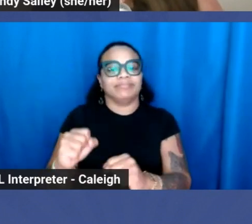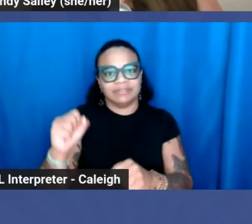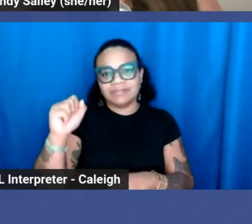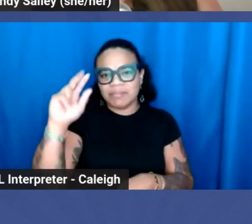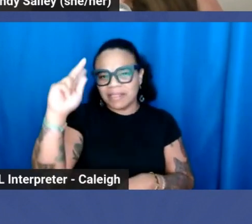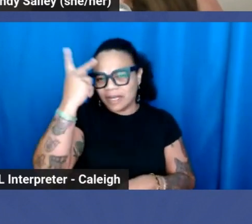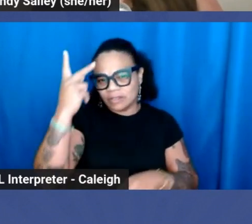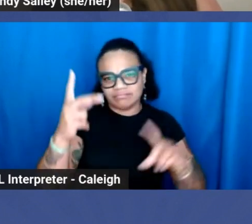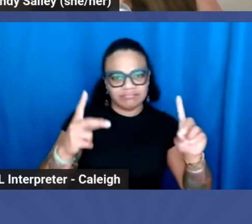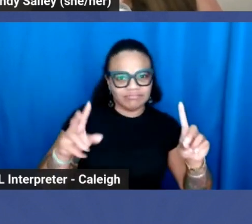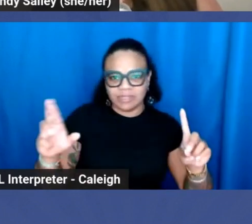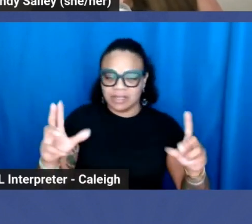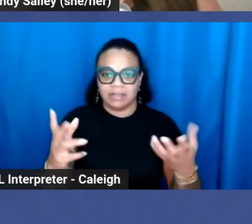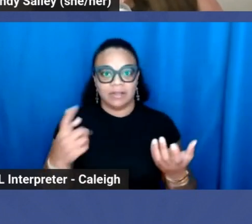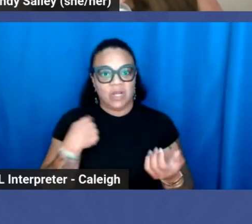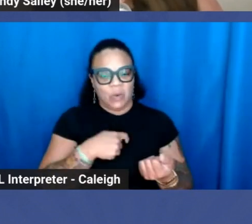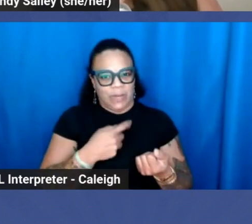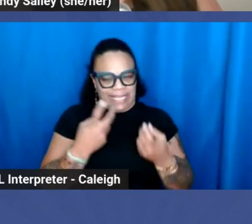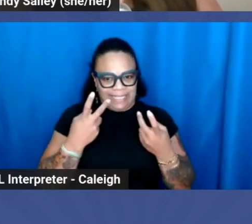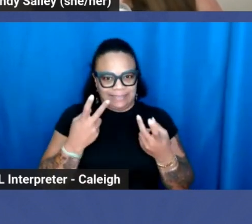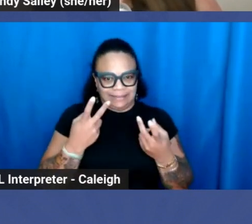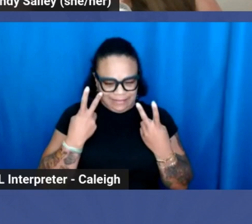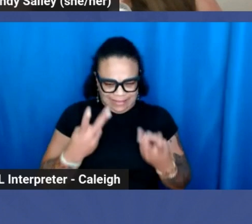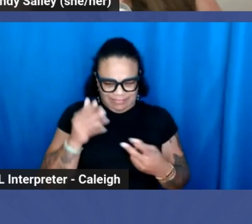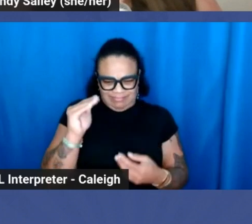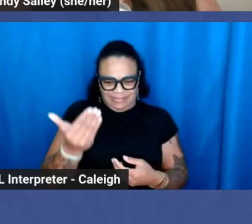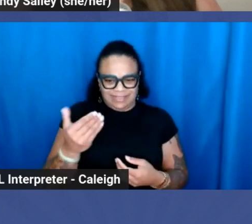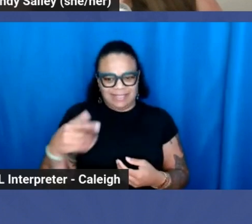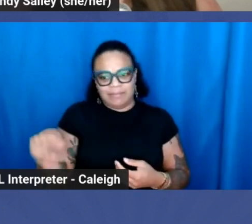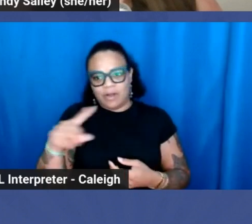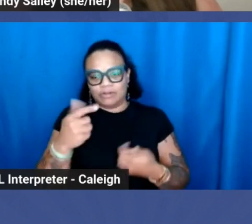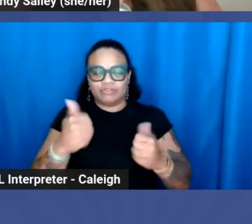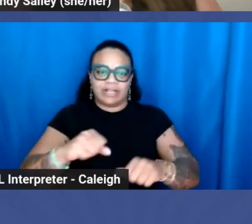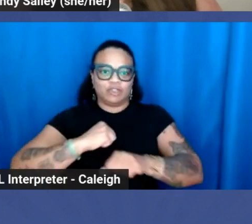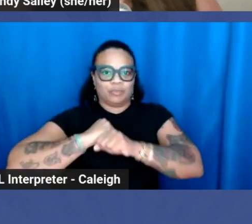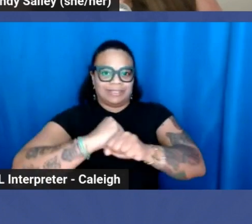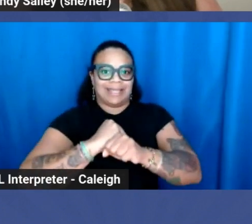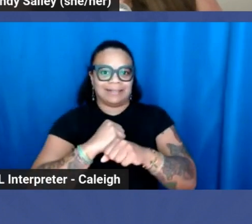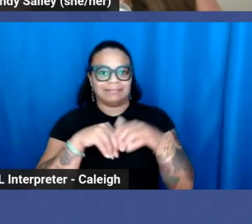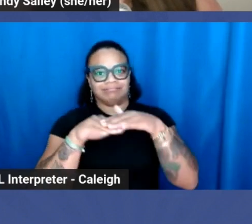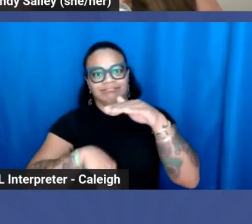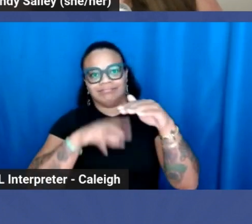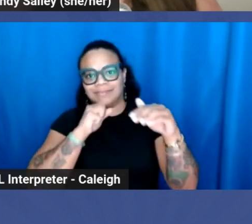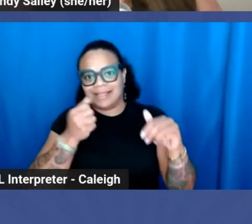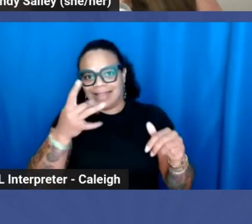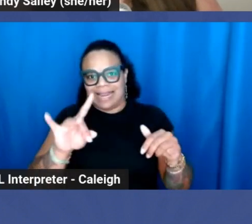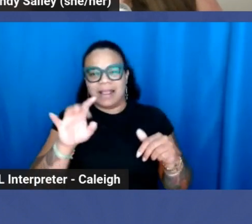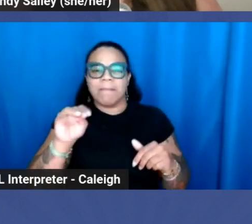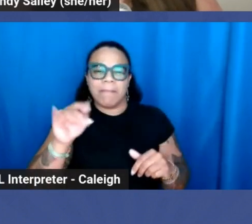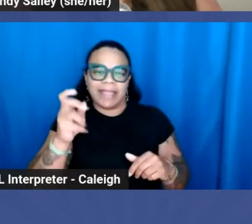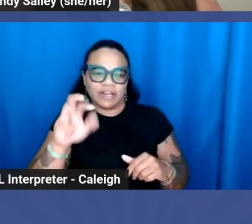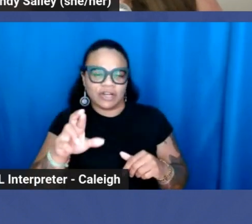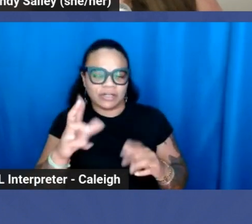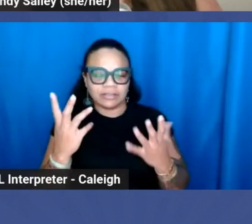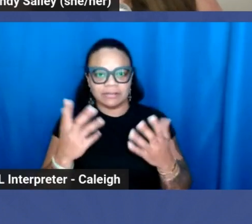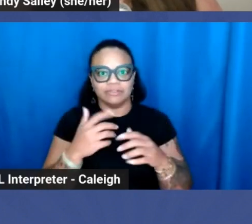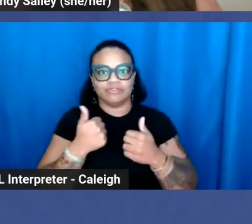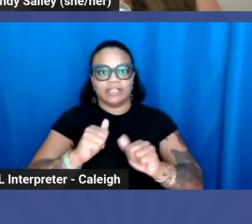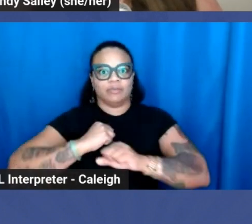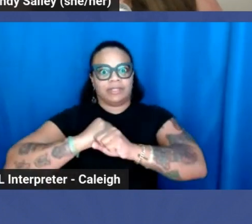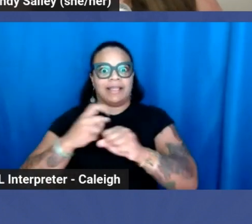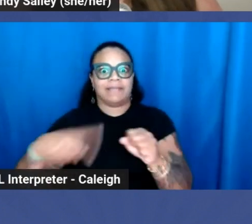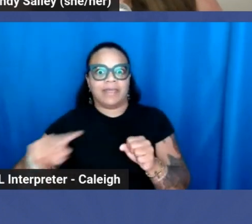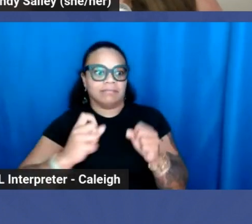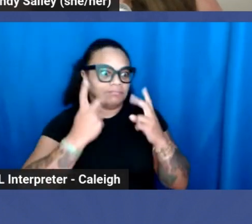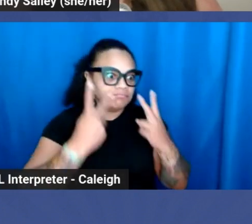surface, it does seem like, oh, we're trying to protect minors from quote unquote harmful content on the internet. But what